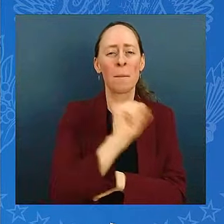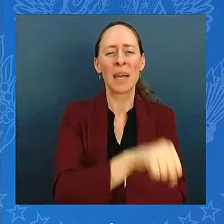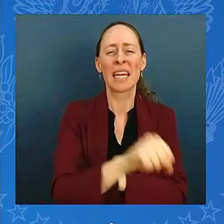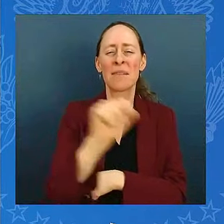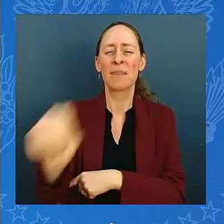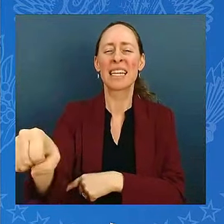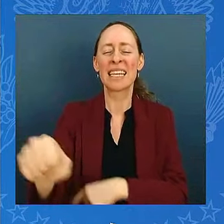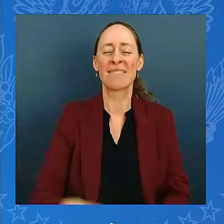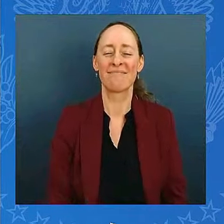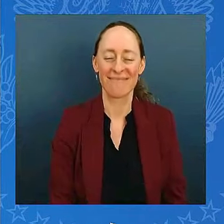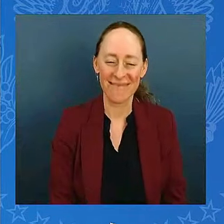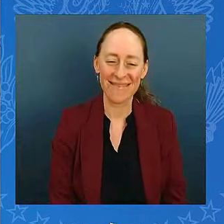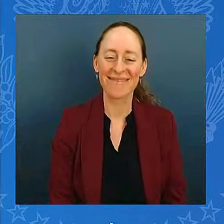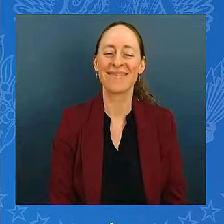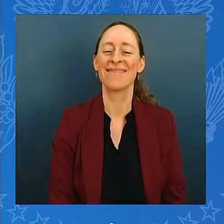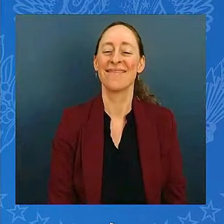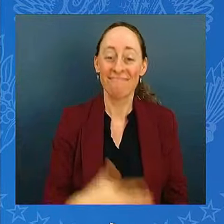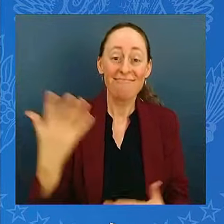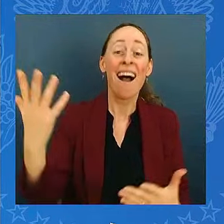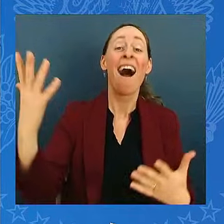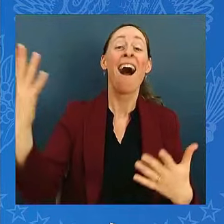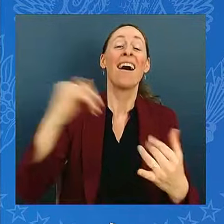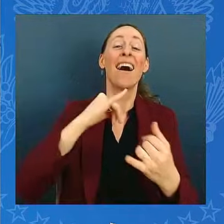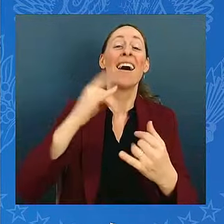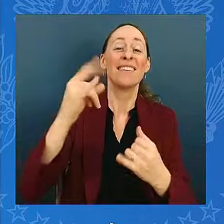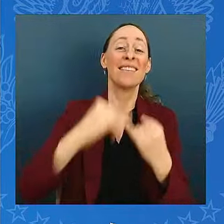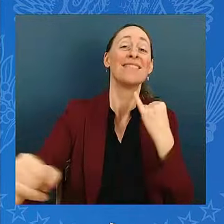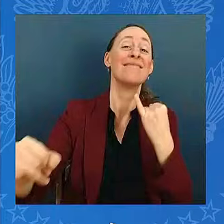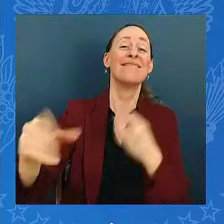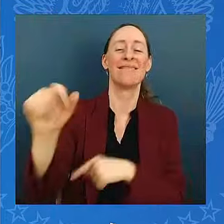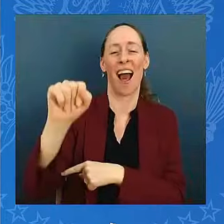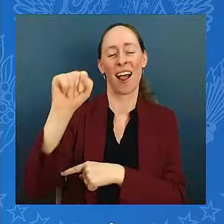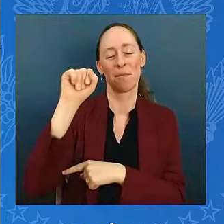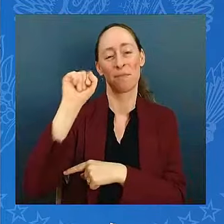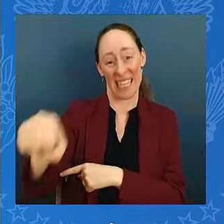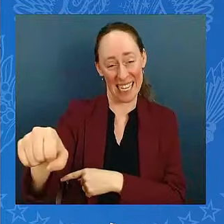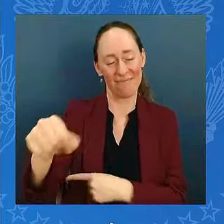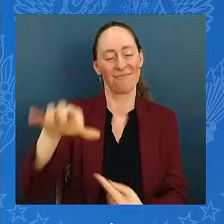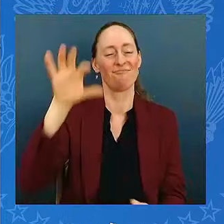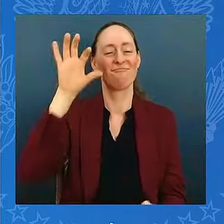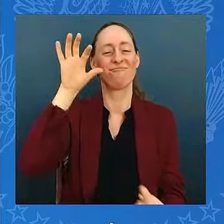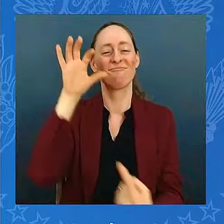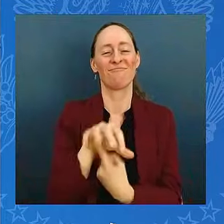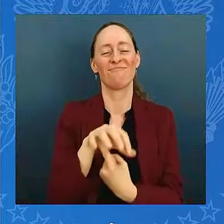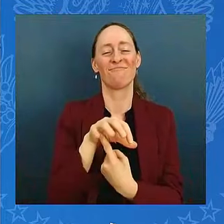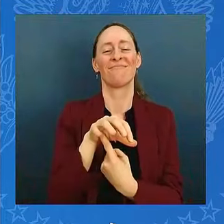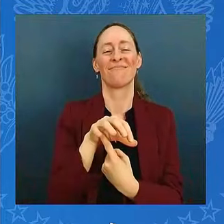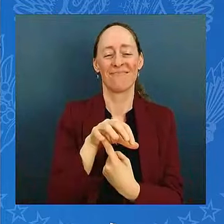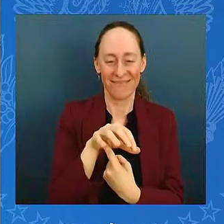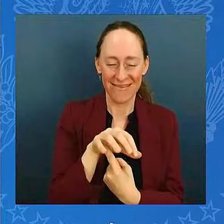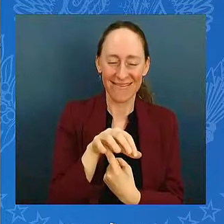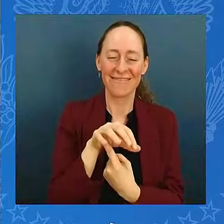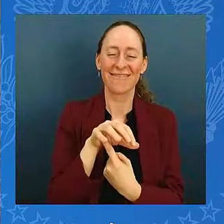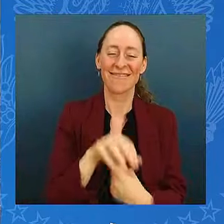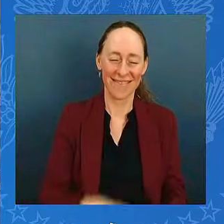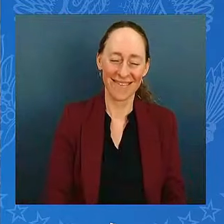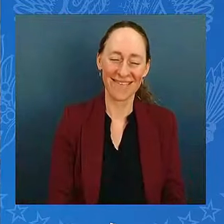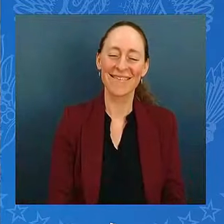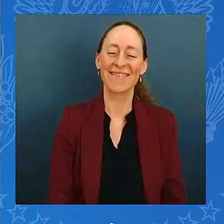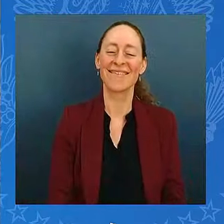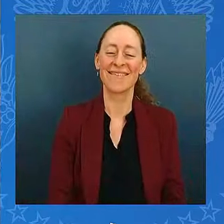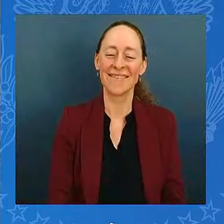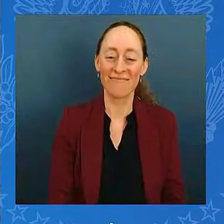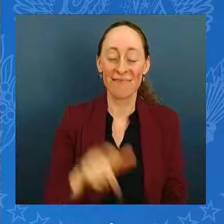home now in Gotham. Look, just yesterday, you clinched the playoff spot, so maybe you'll be back here next year.